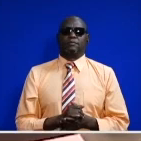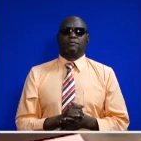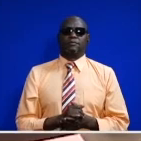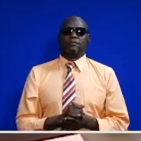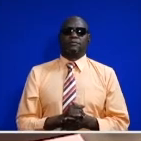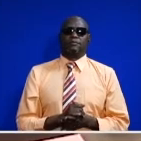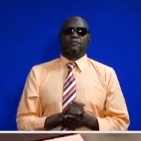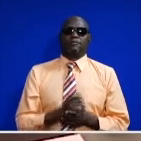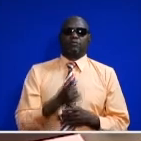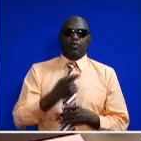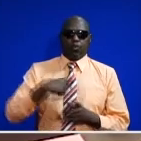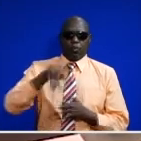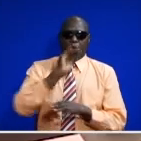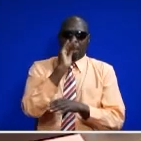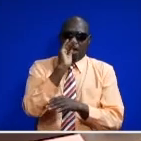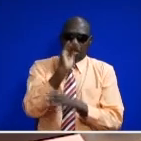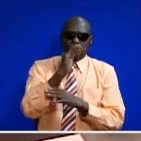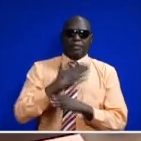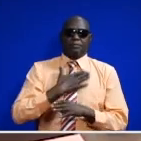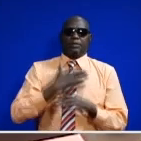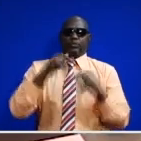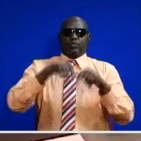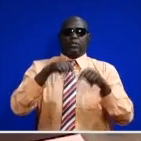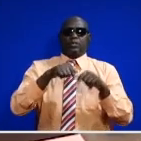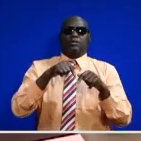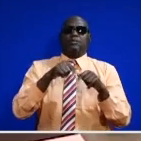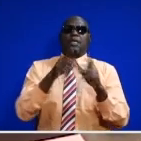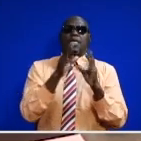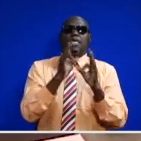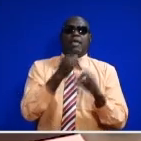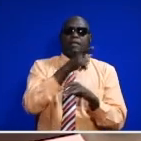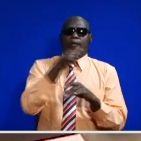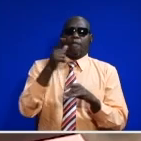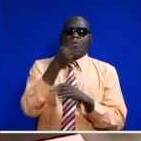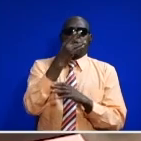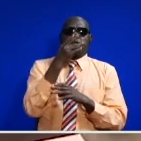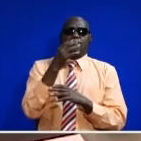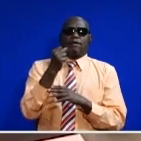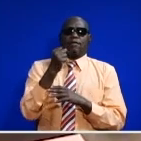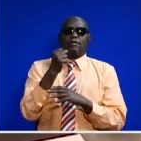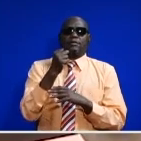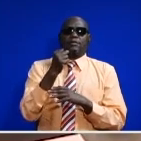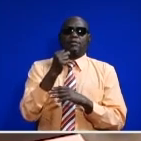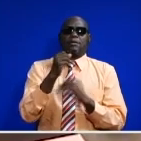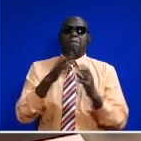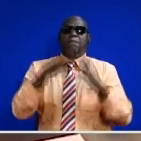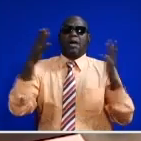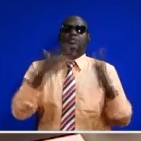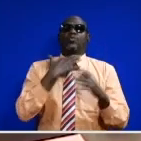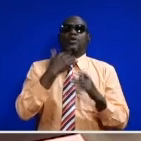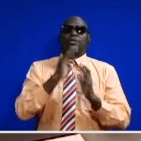We besiege you today. In any case, our watu ya 45, there is nothing much they want. They only